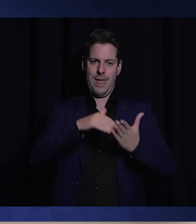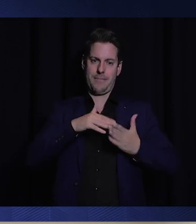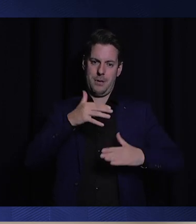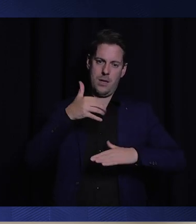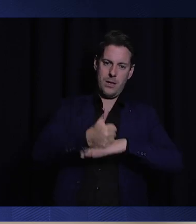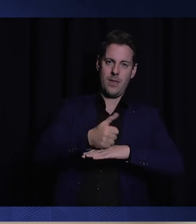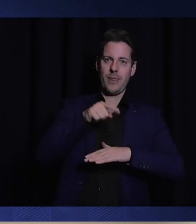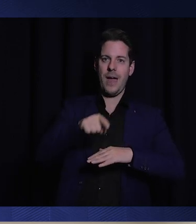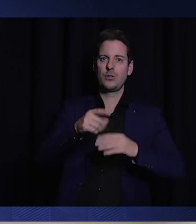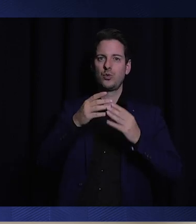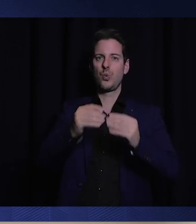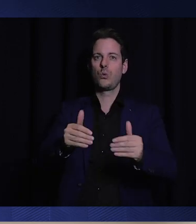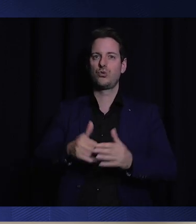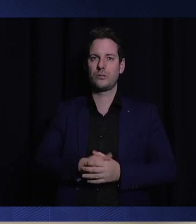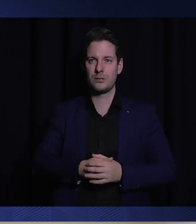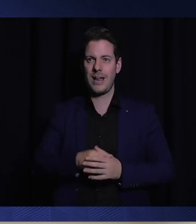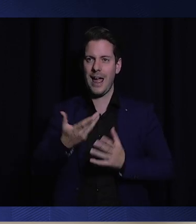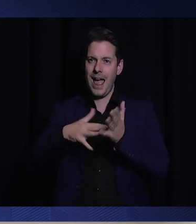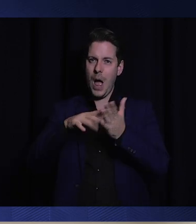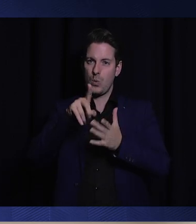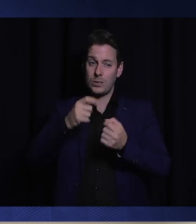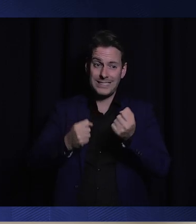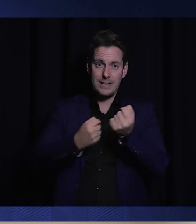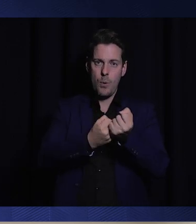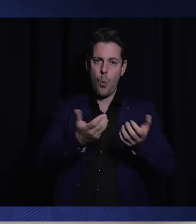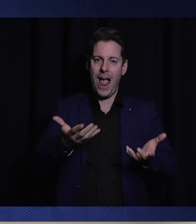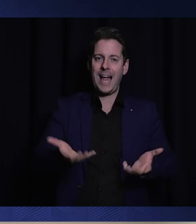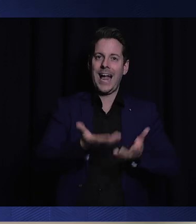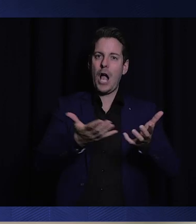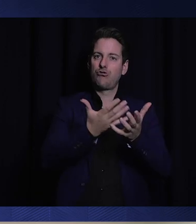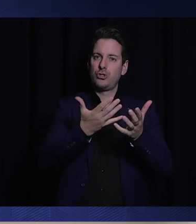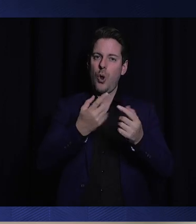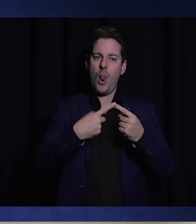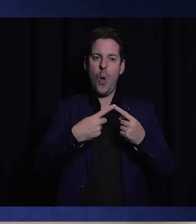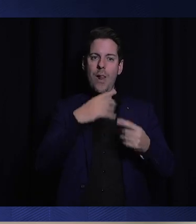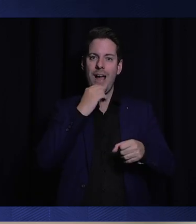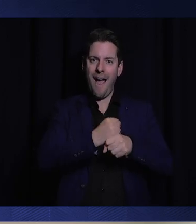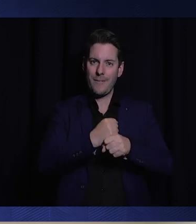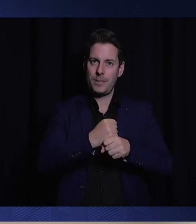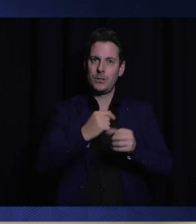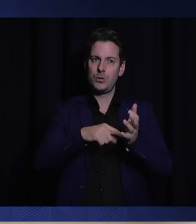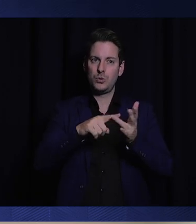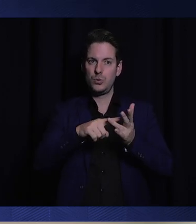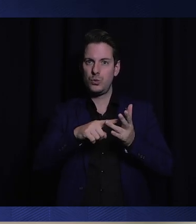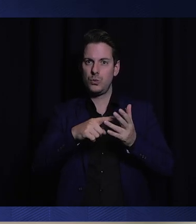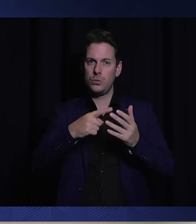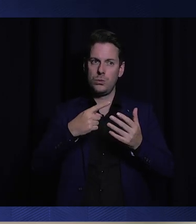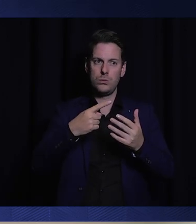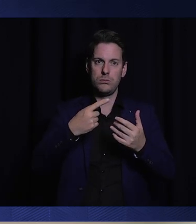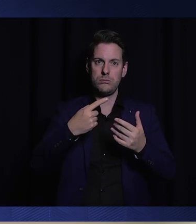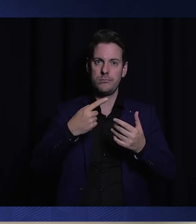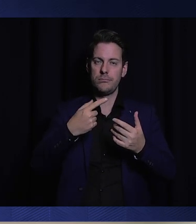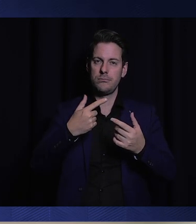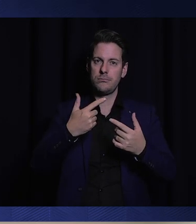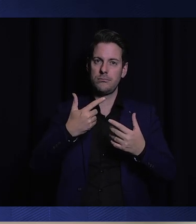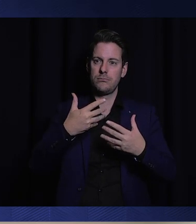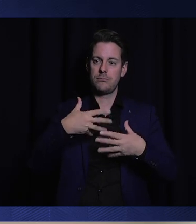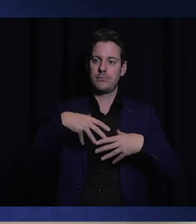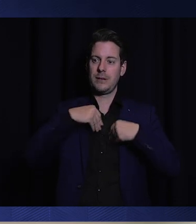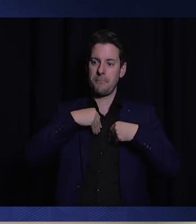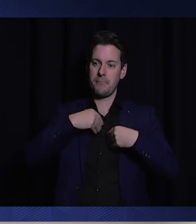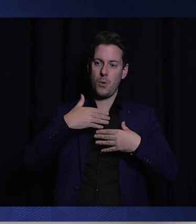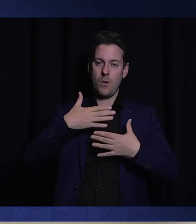question is around how have these notions of nature-based solutions been accepted by your